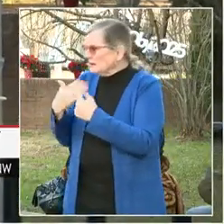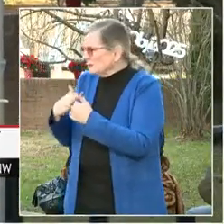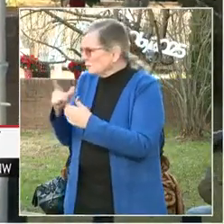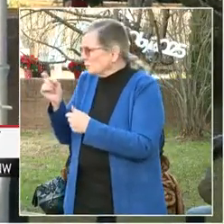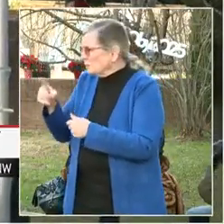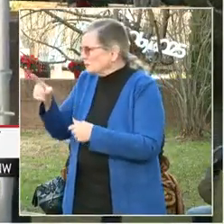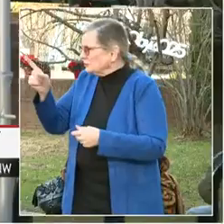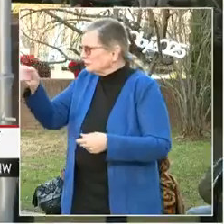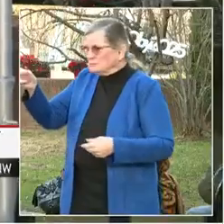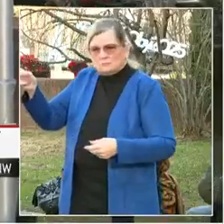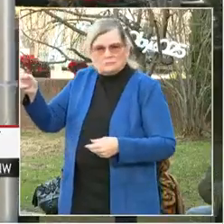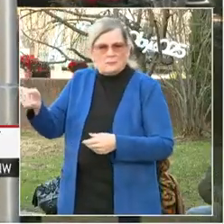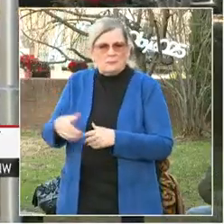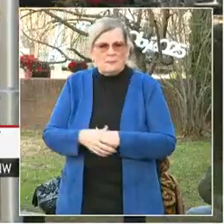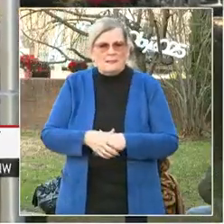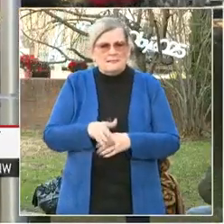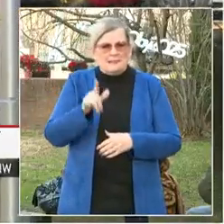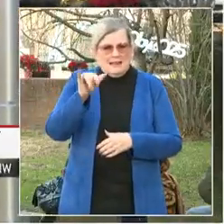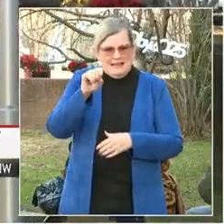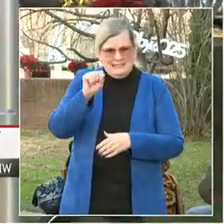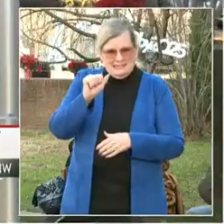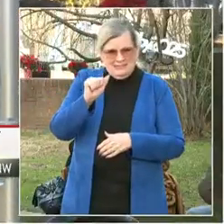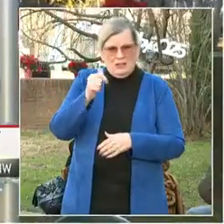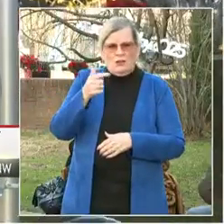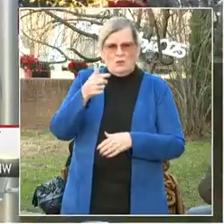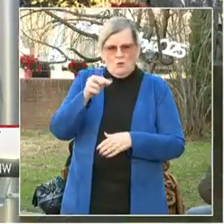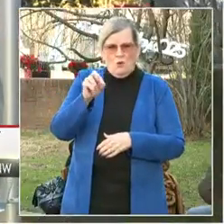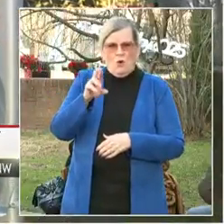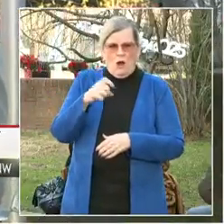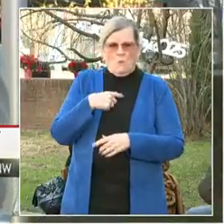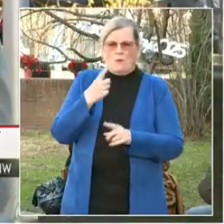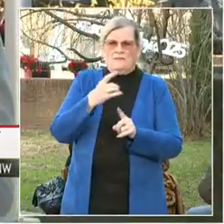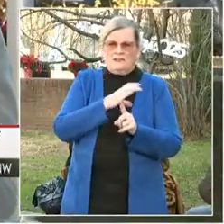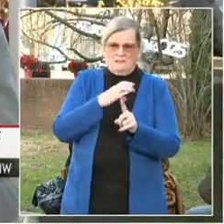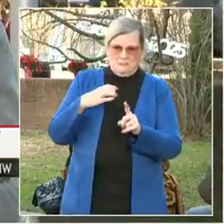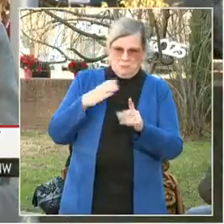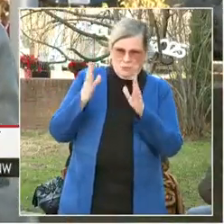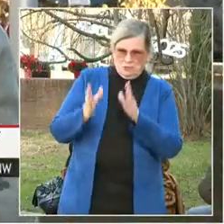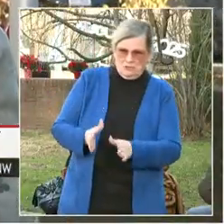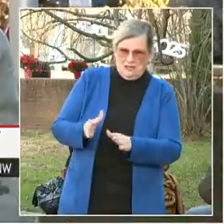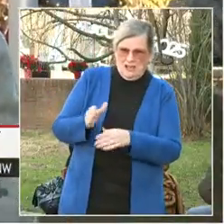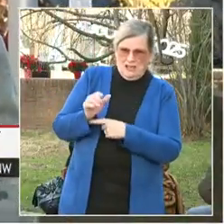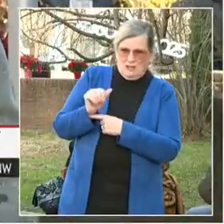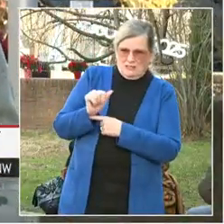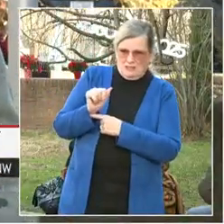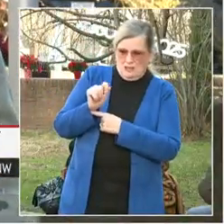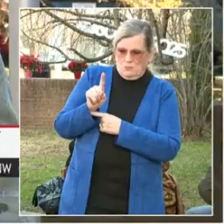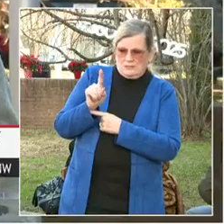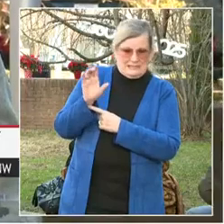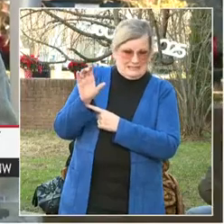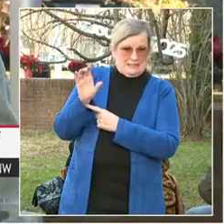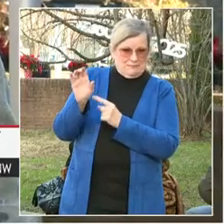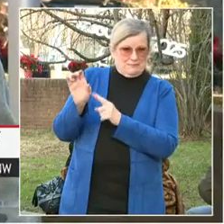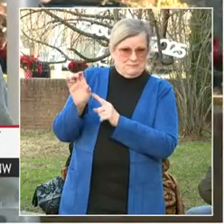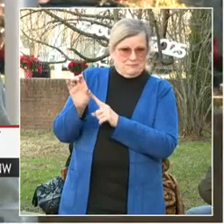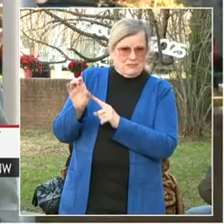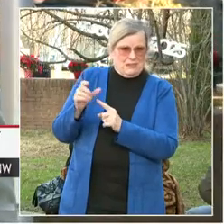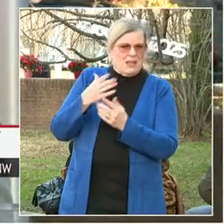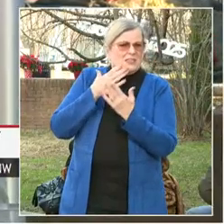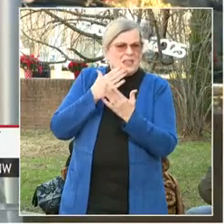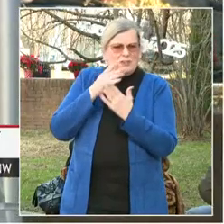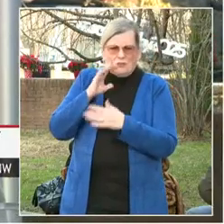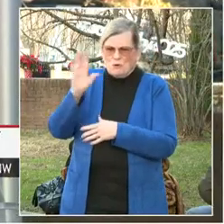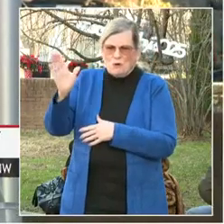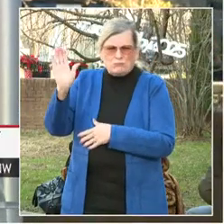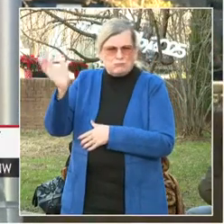name is Lisa Gore. I'm one of the commissioners on ANC 34G. Commissioner, nice to meet you. Thank you. Thank you for the announcement yesterday on Connecticut Avenue. That was something we worked